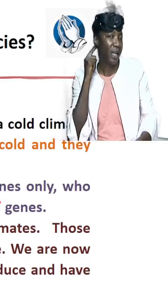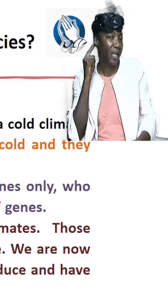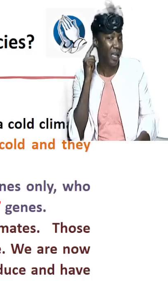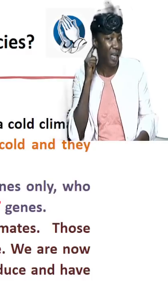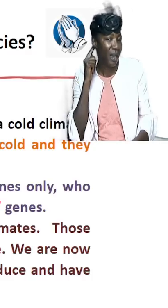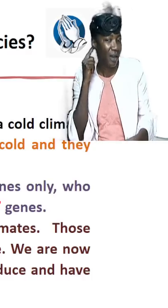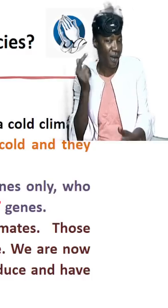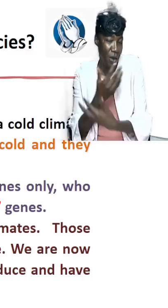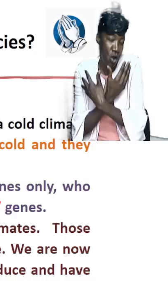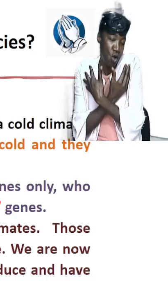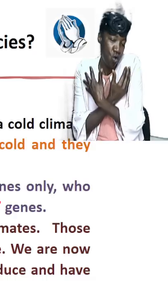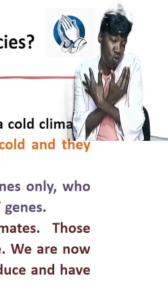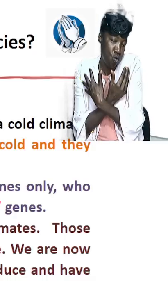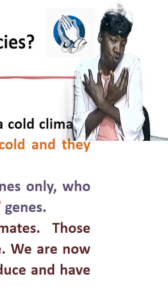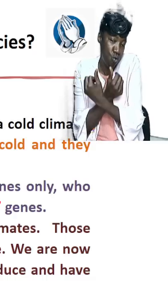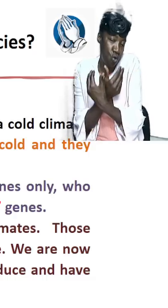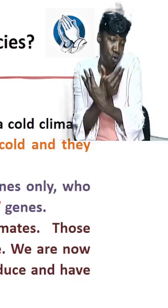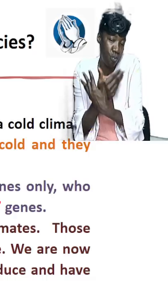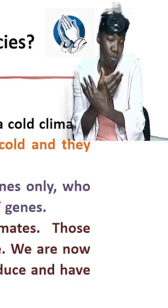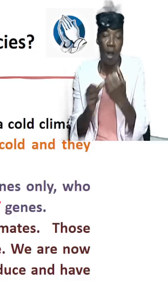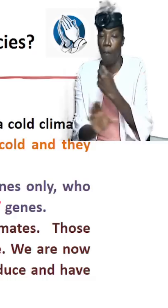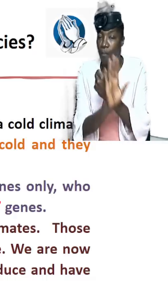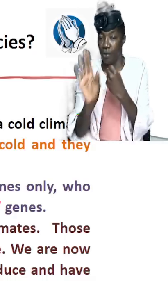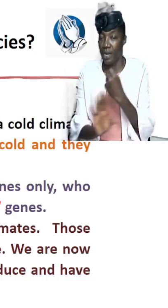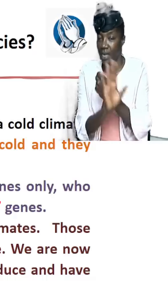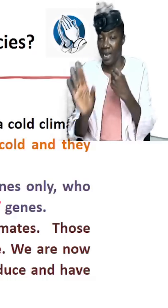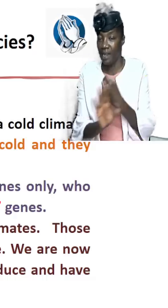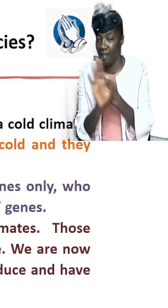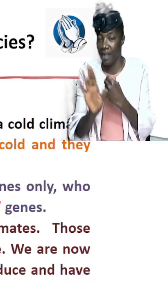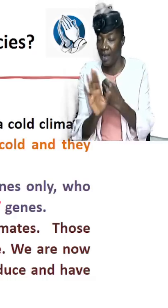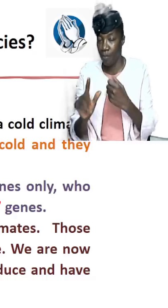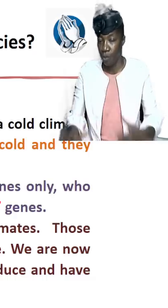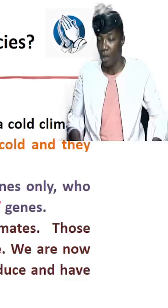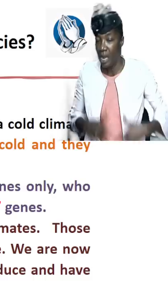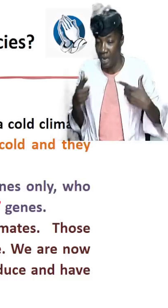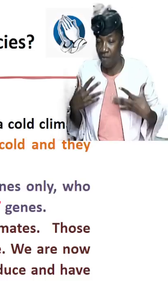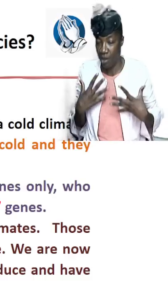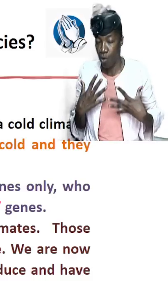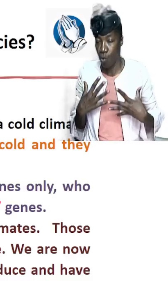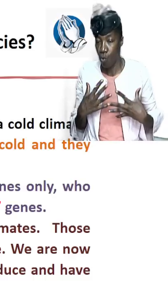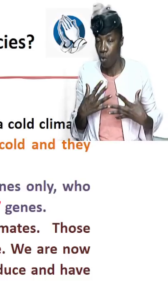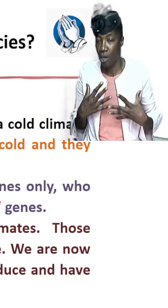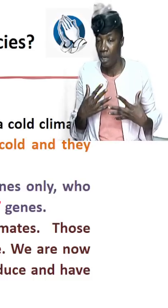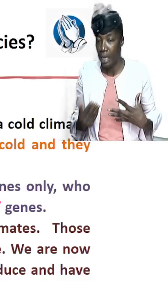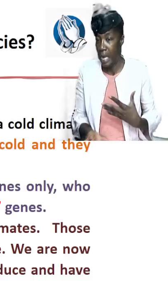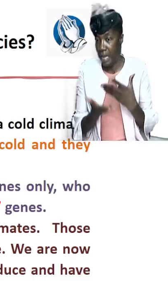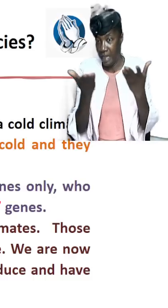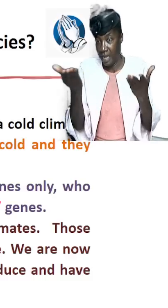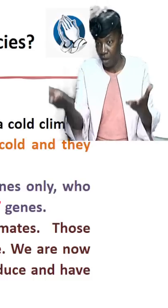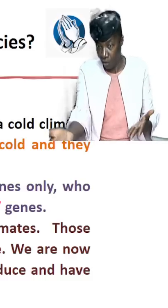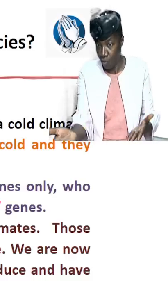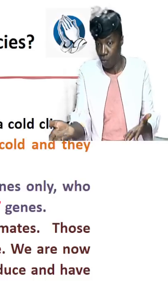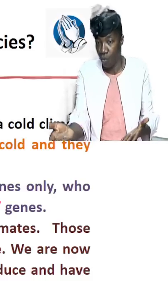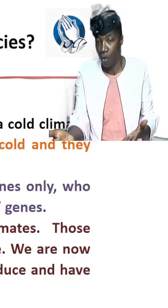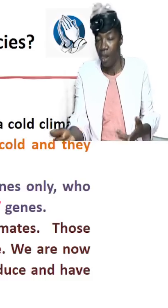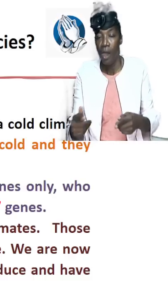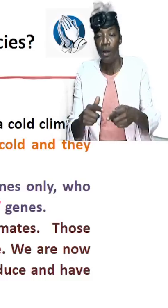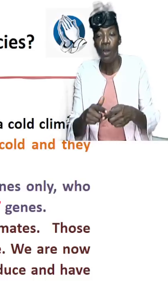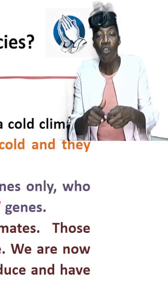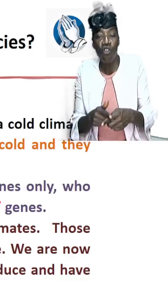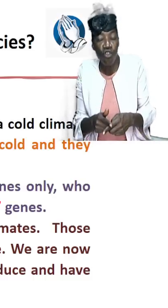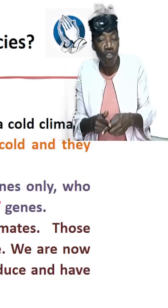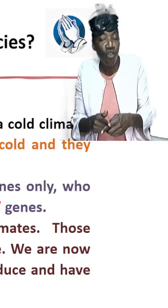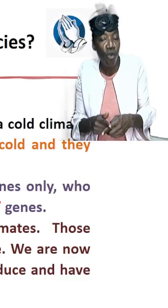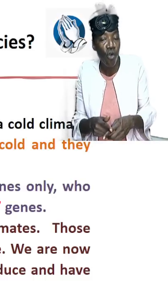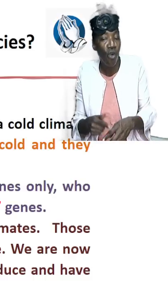kind of cloak for them, surviving the cold, and those with the short hair is almost like they have on clothes, but